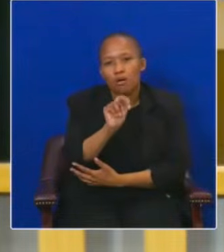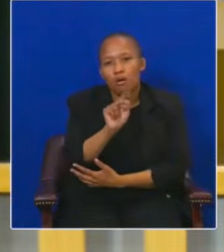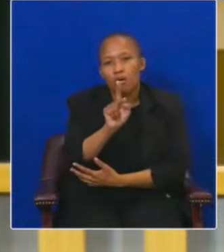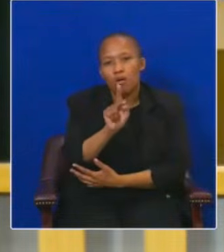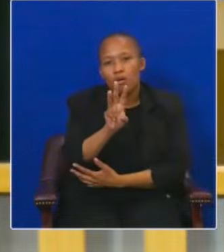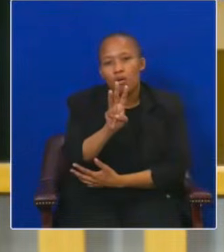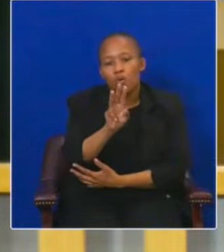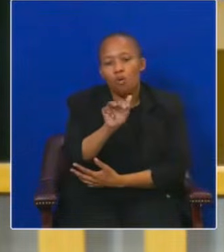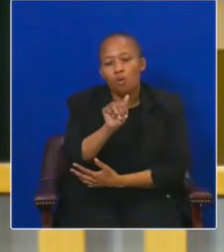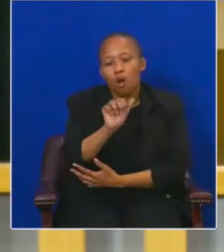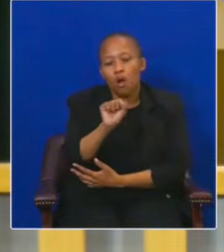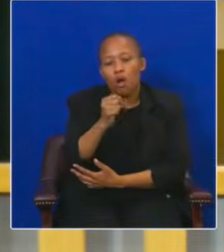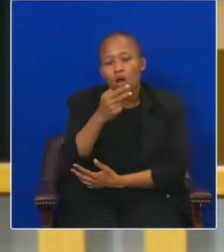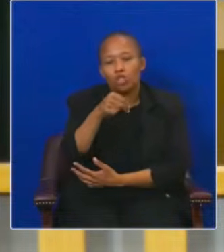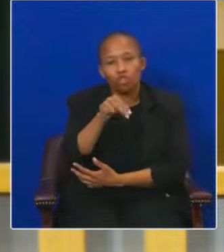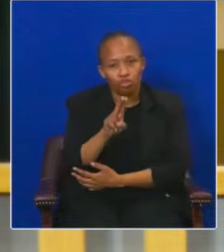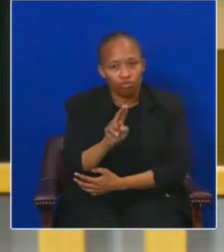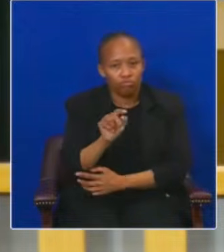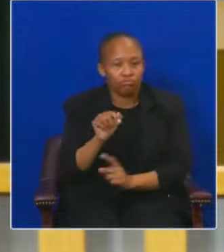is